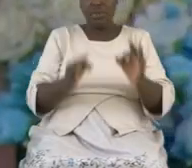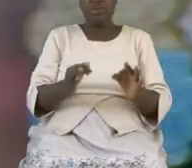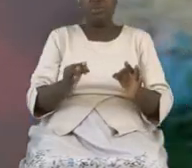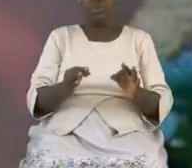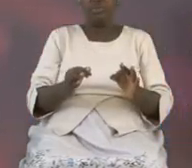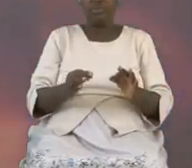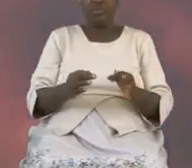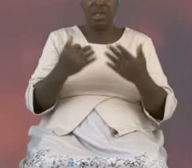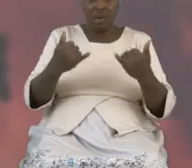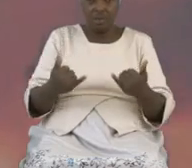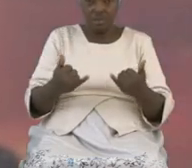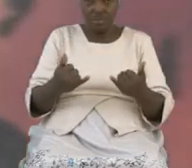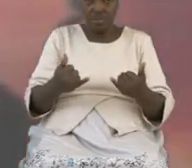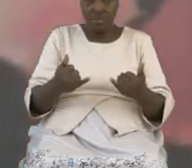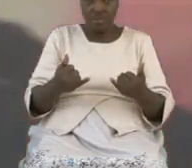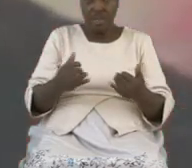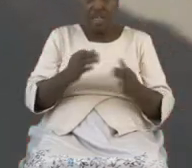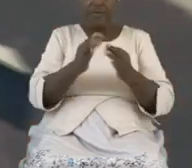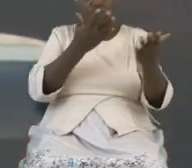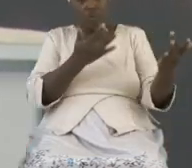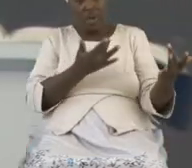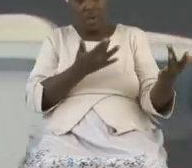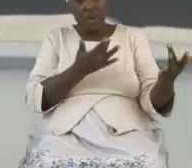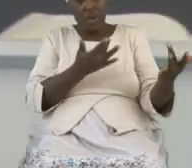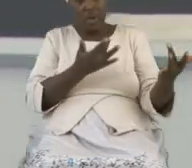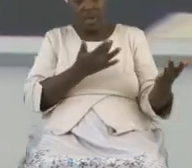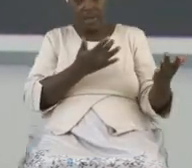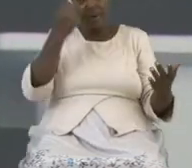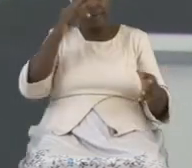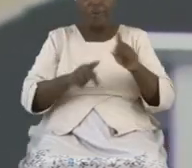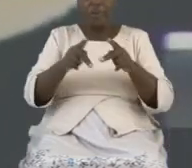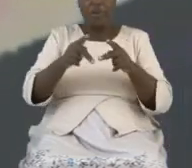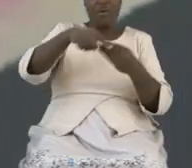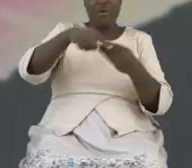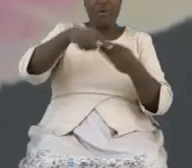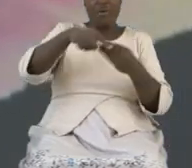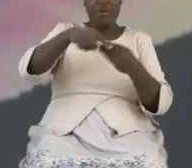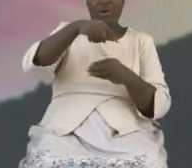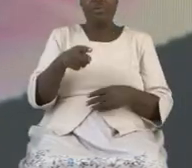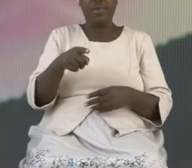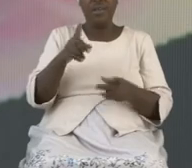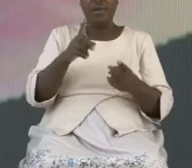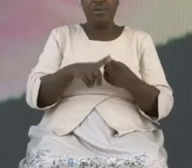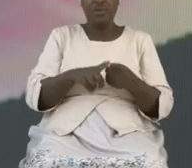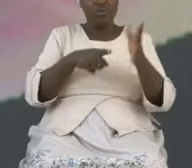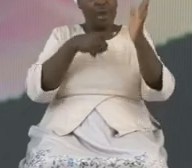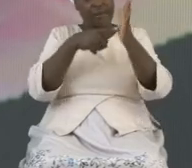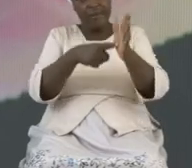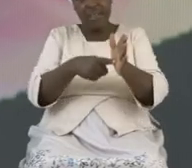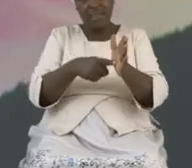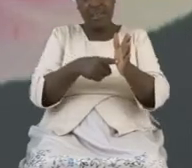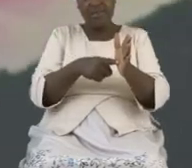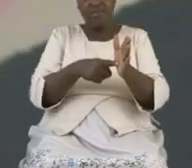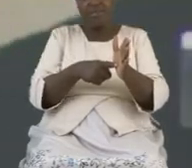if you wait for people around you to manifest,